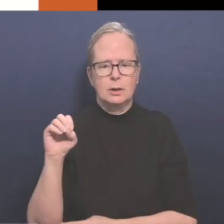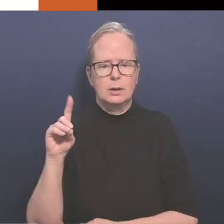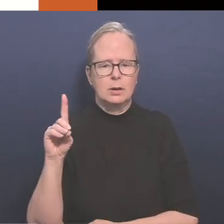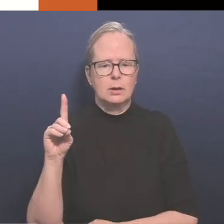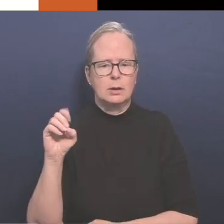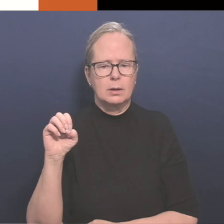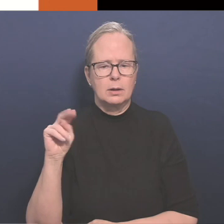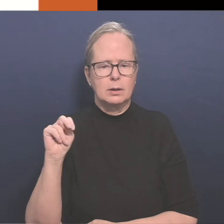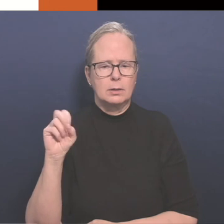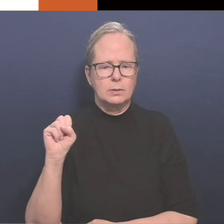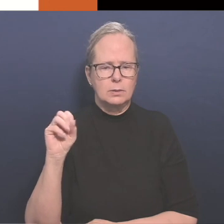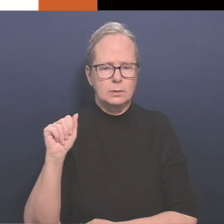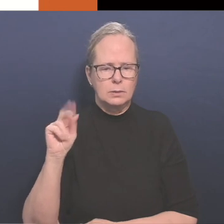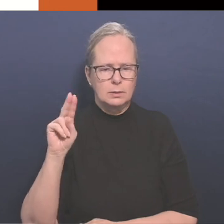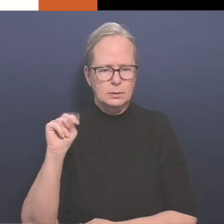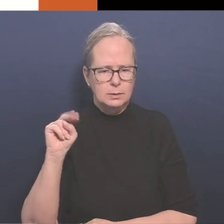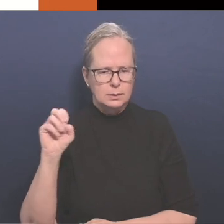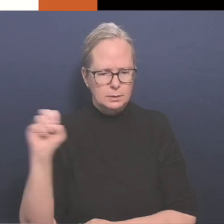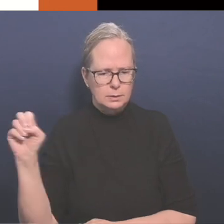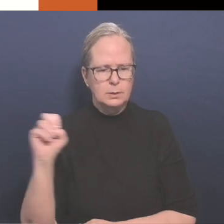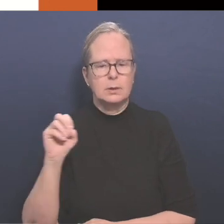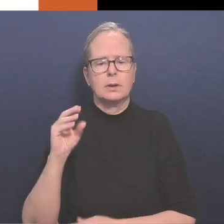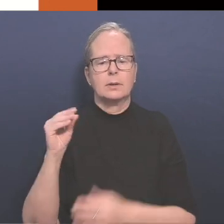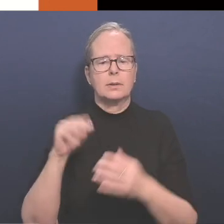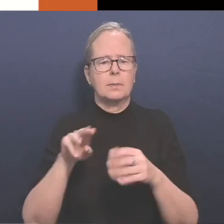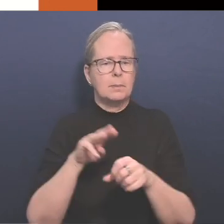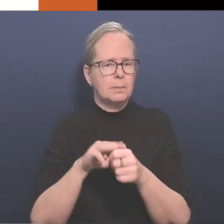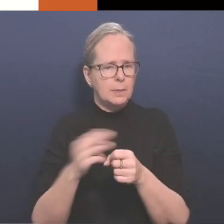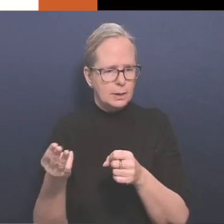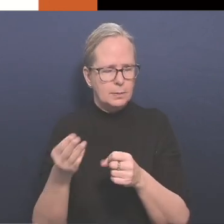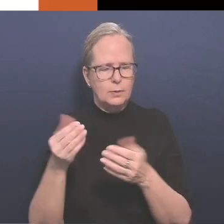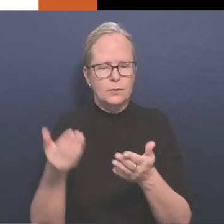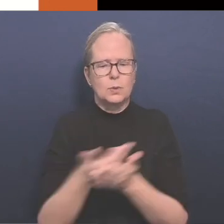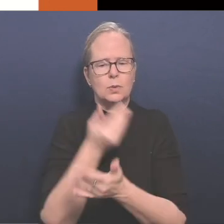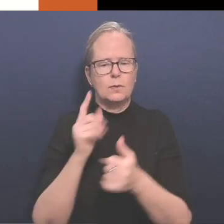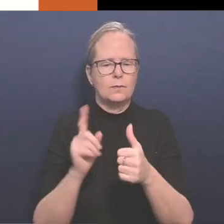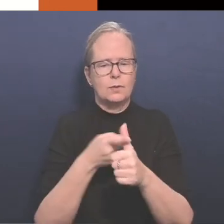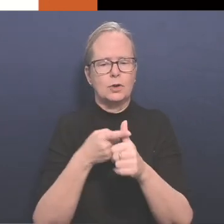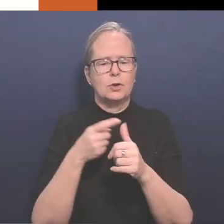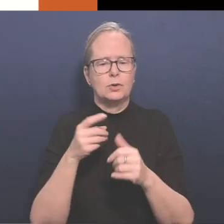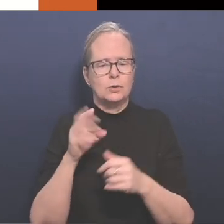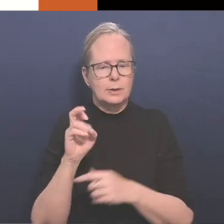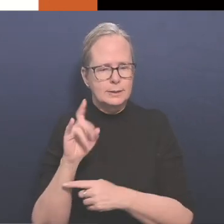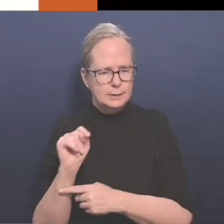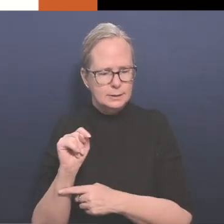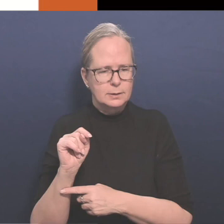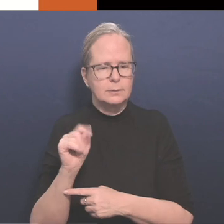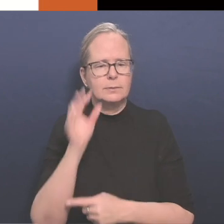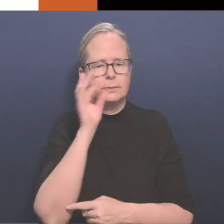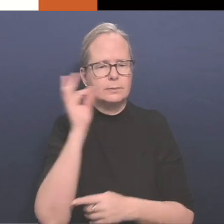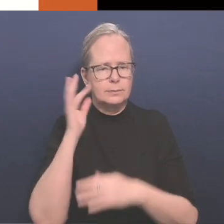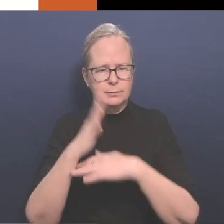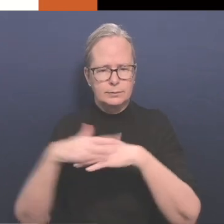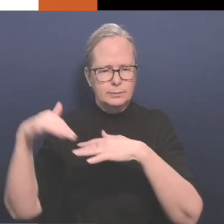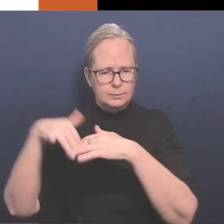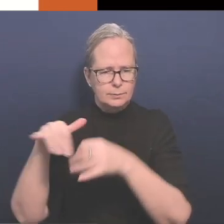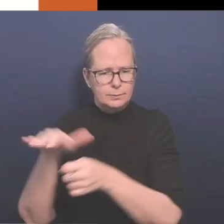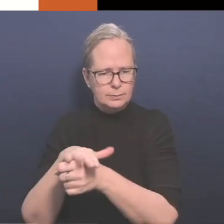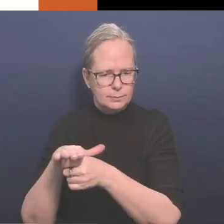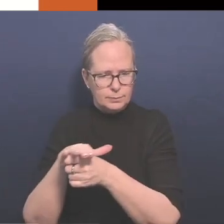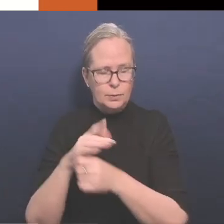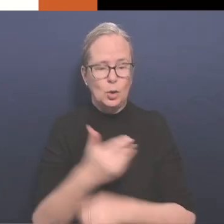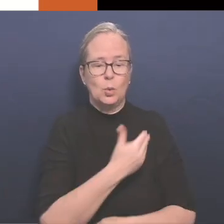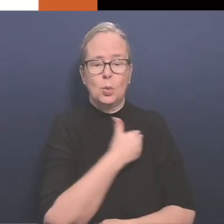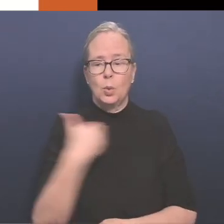a national charity dedicated to expanding the economic opportunity for Canadians who are living in poverty. As Canada's